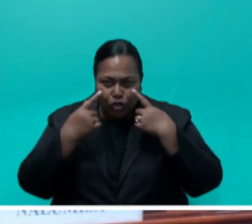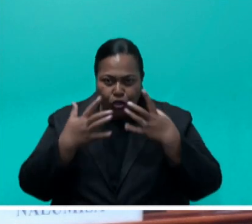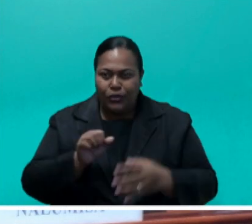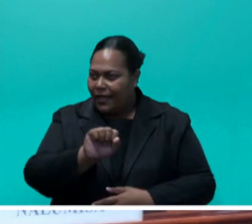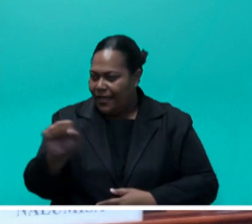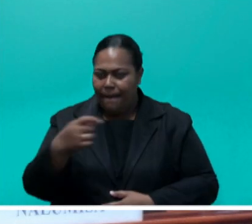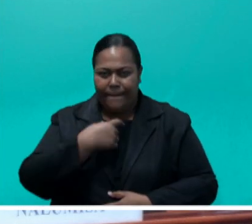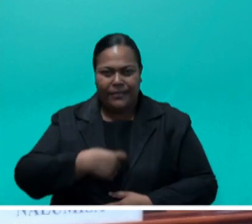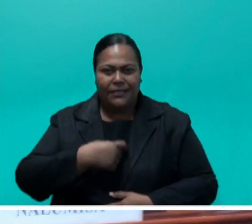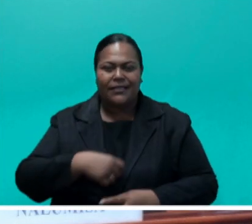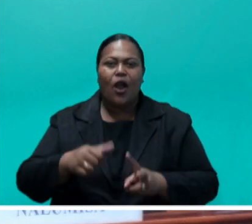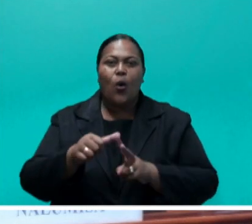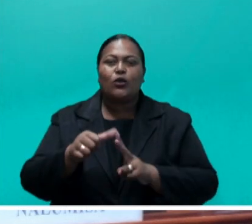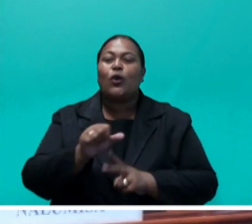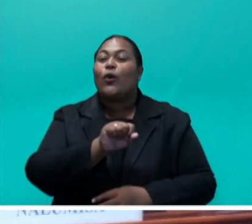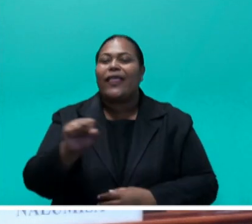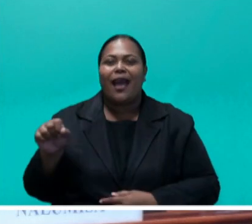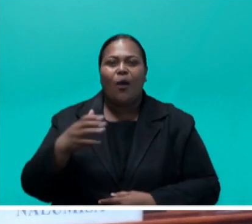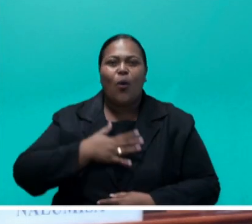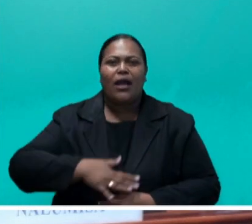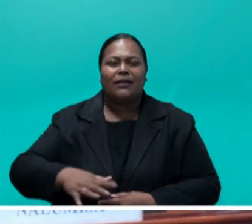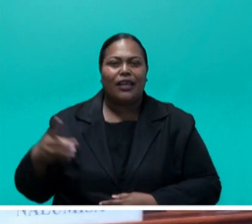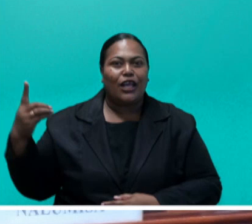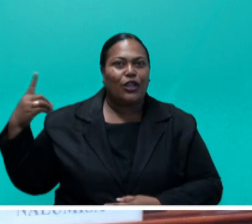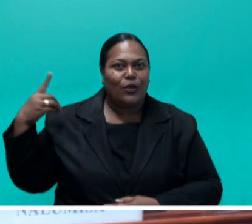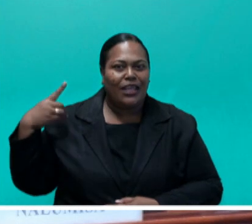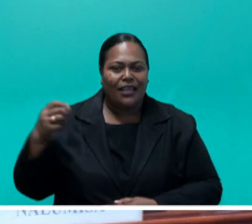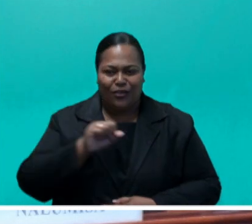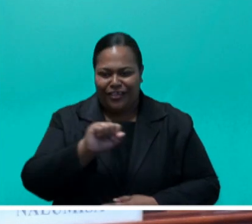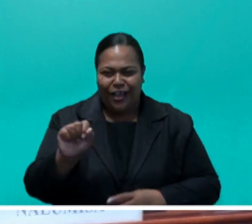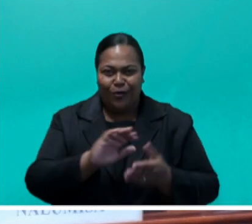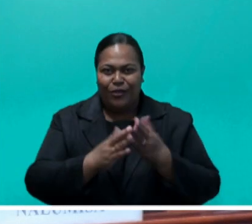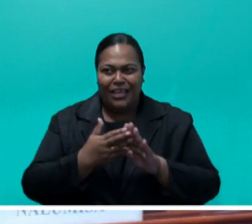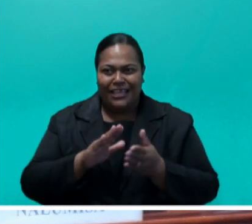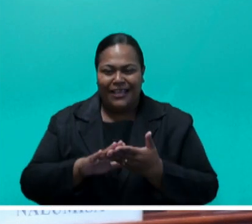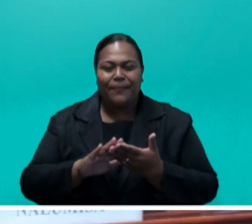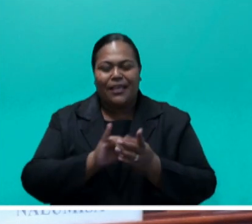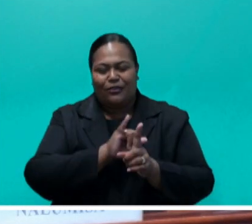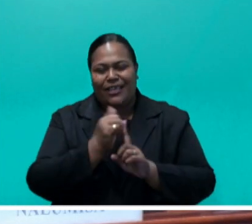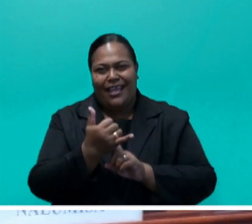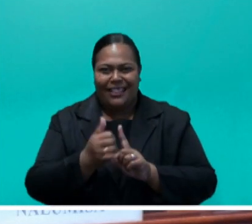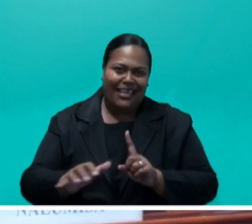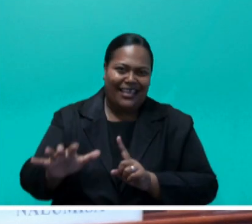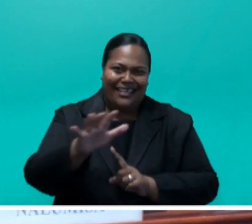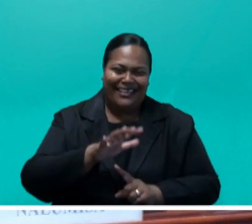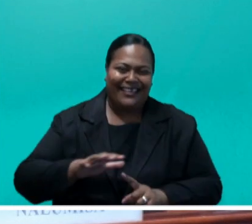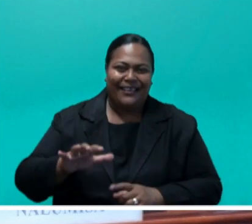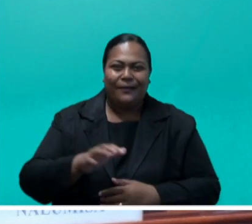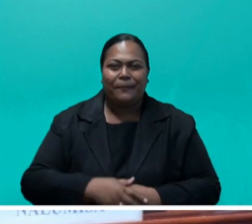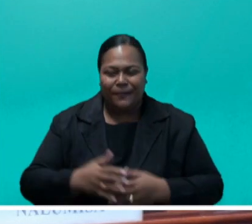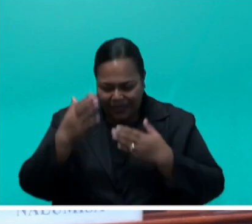also their profound sense of duty to their communities and society at large.